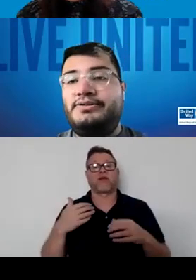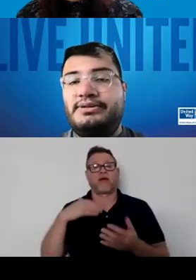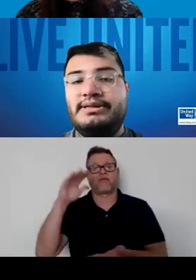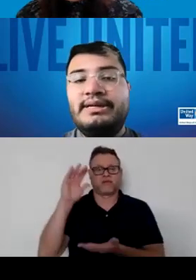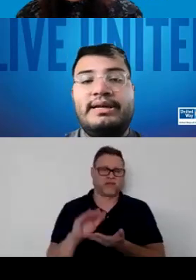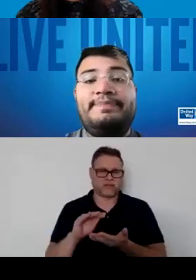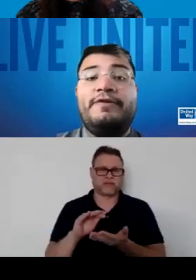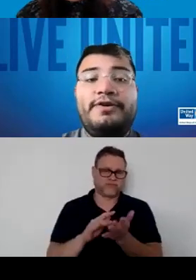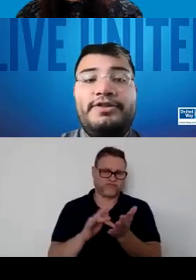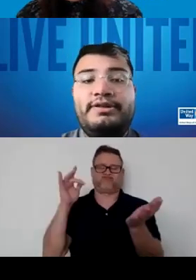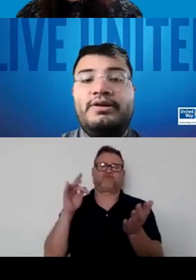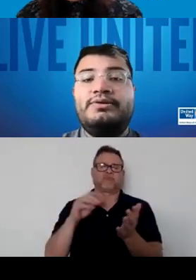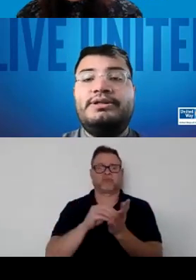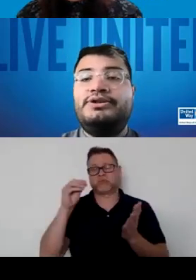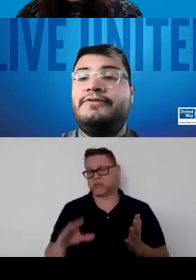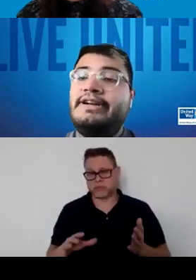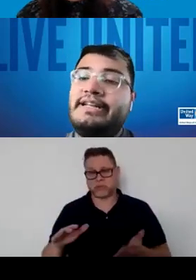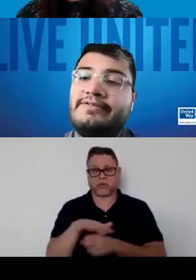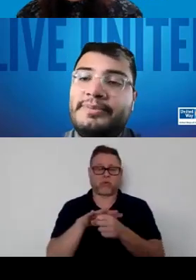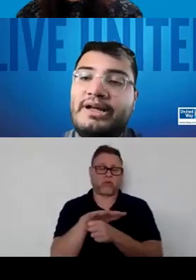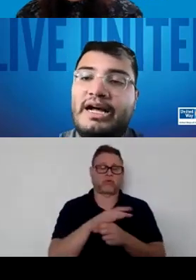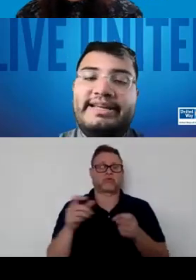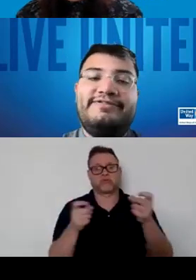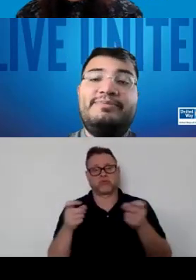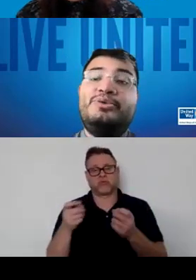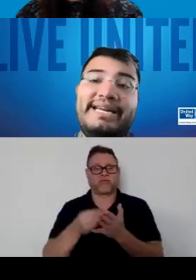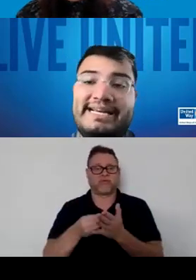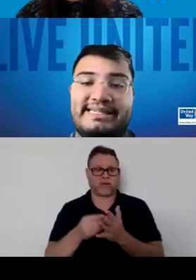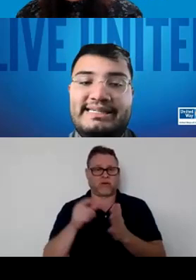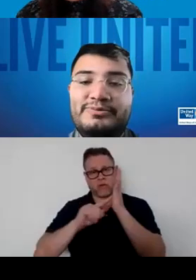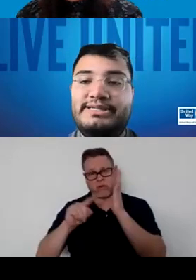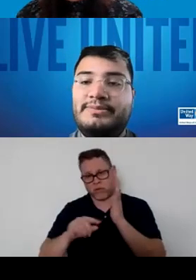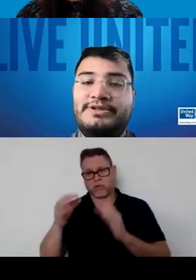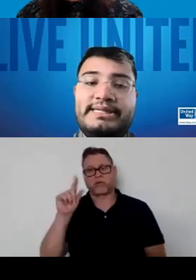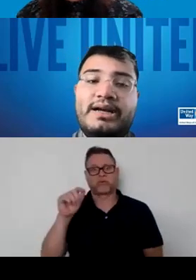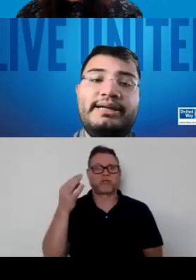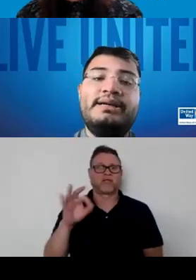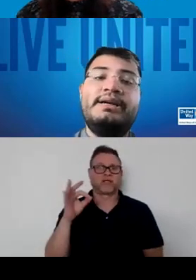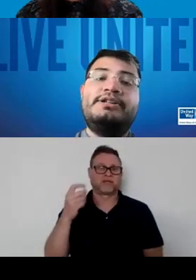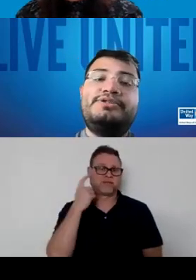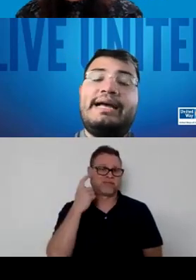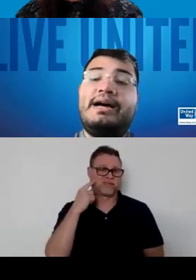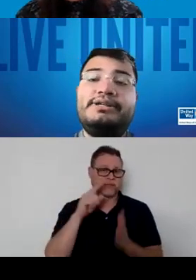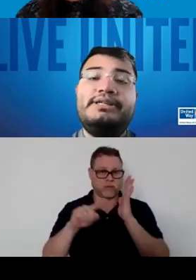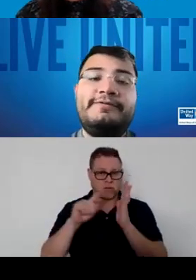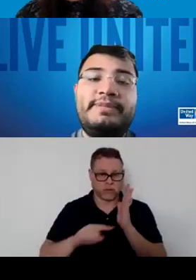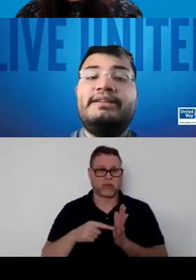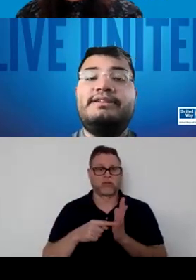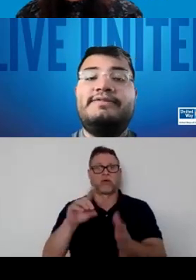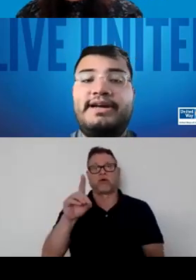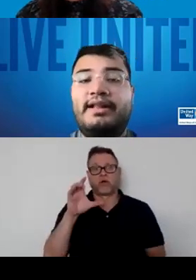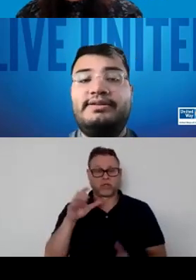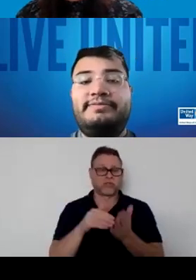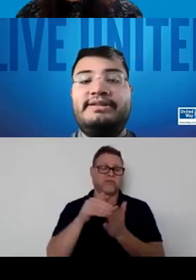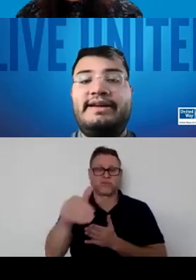disadvantaged students. Further, the local control funding formula audit from 2019, which is the most recent audit, shows that hundreds of millions